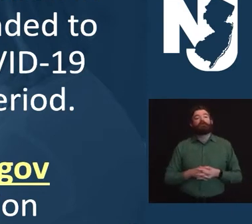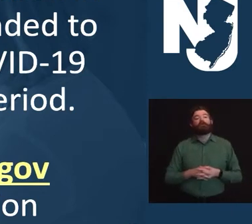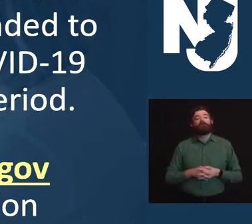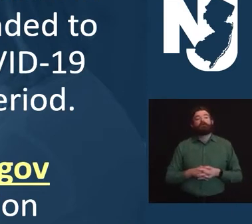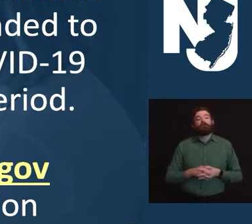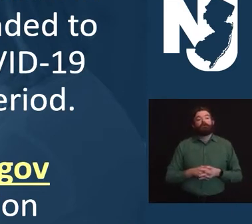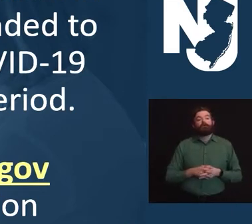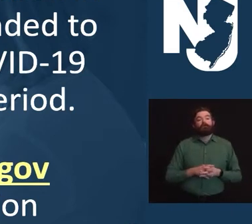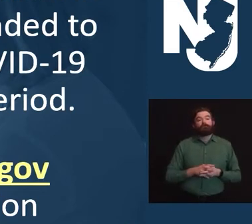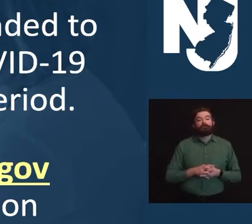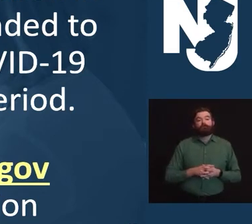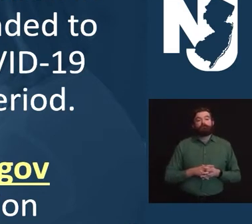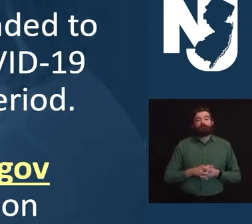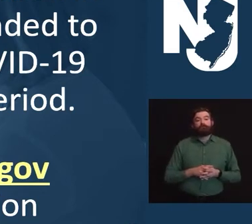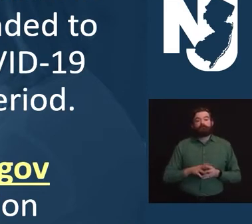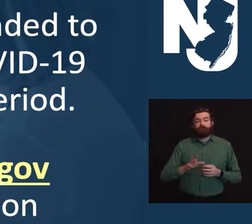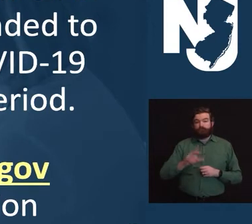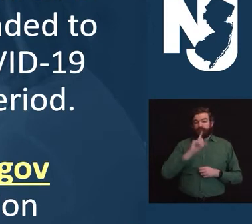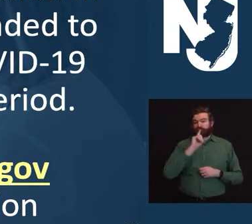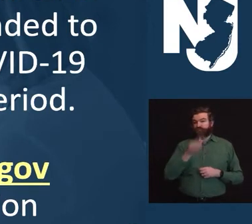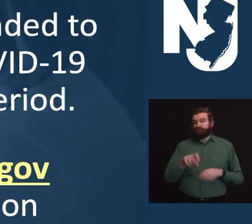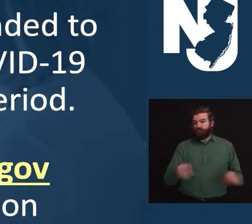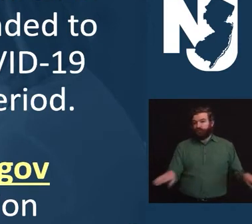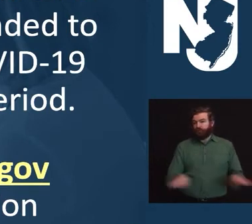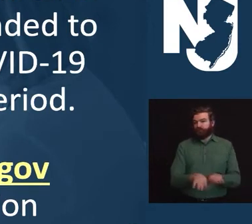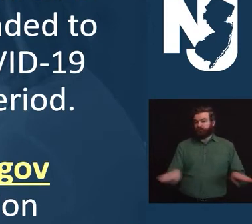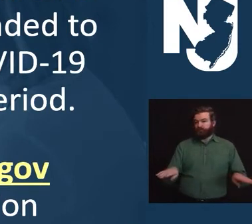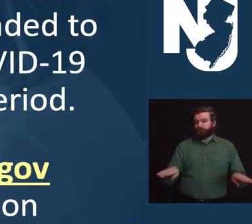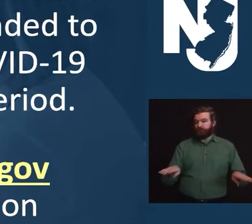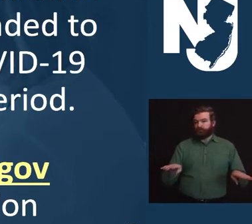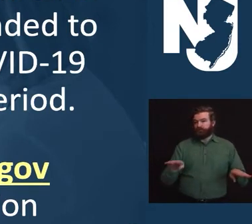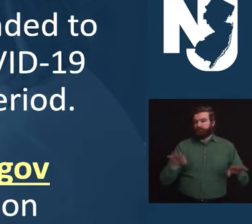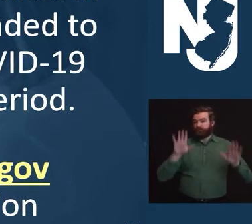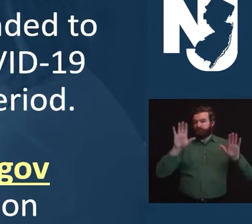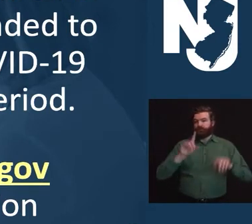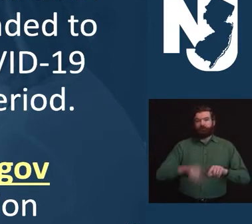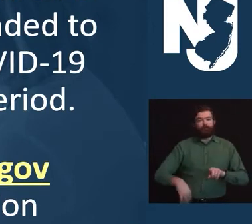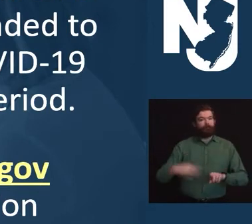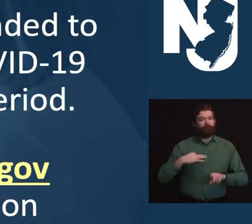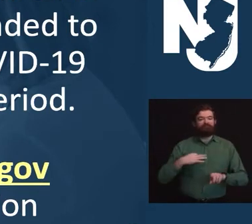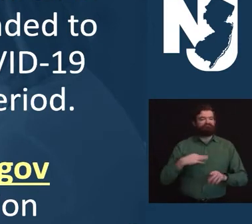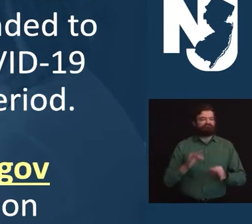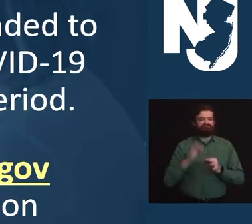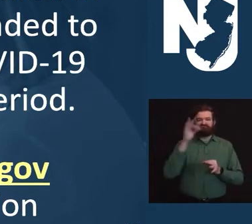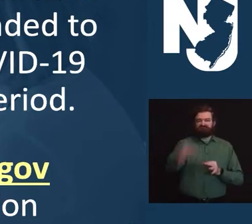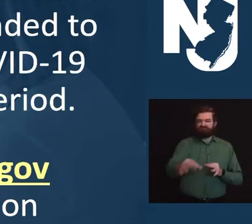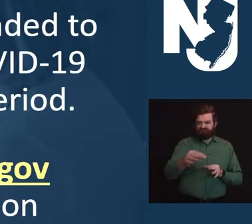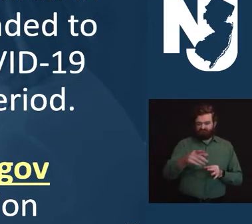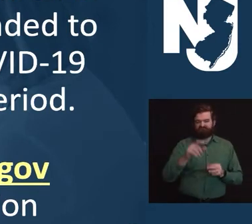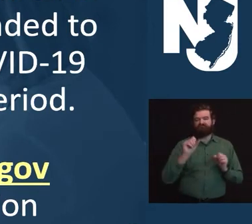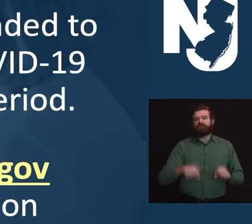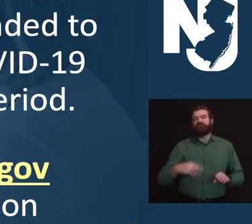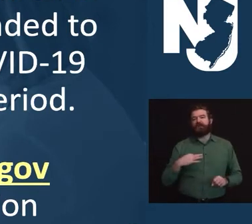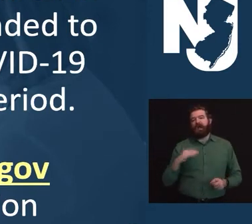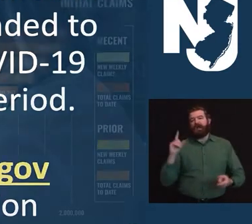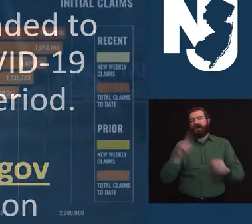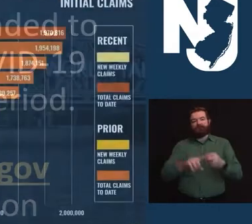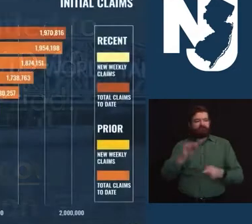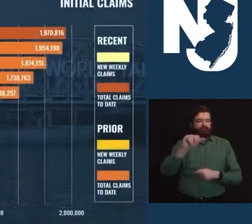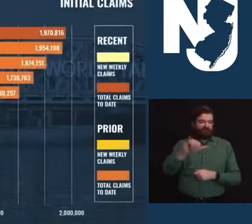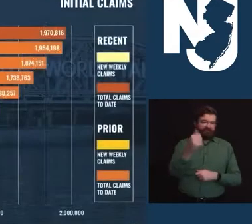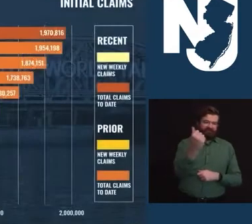April, and through May 15th. You may have seen the feds doing something similar as announced by President Biden yesterday. Next